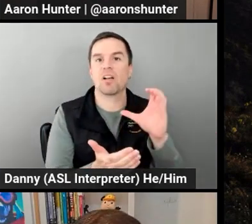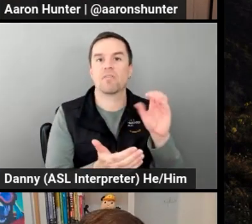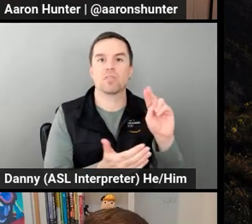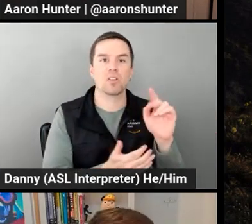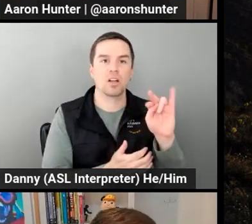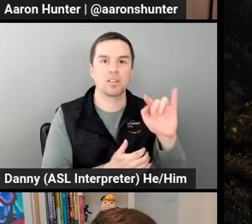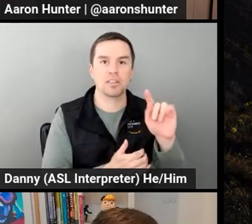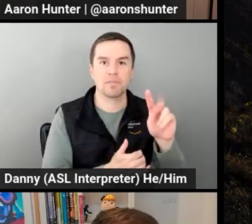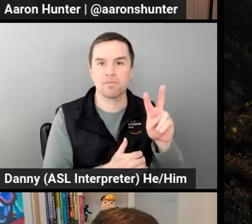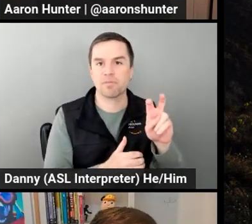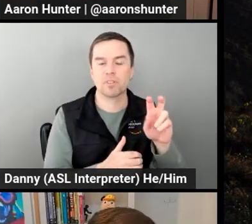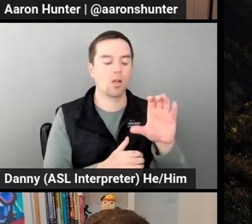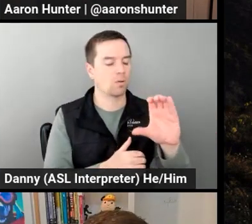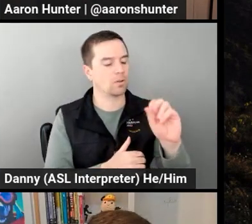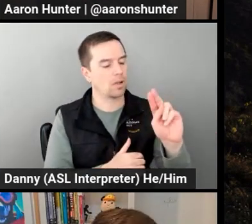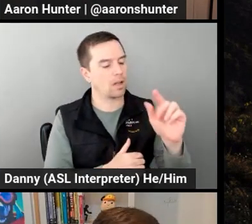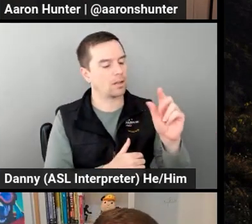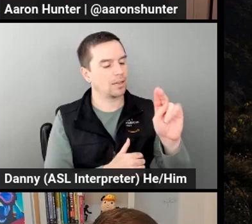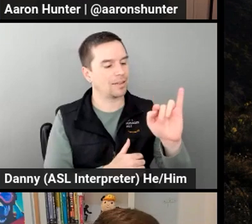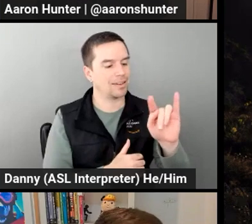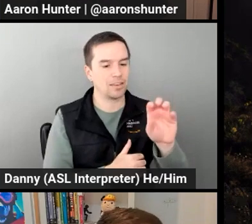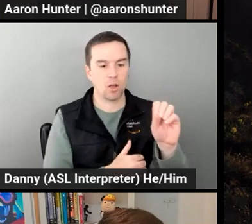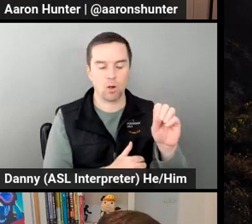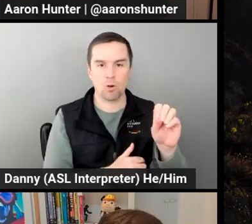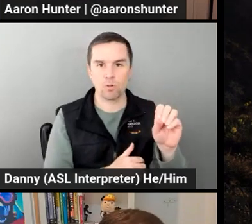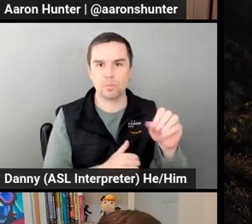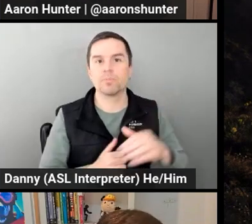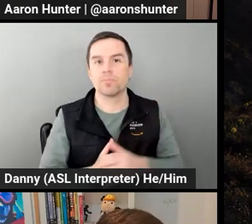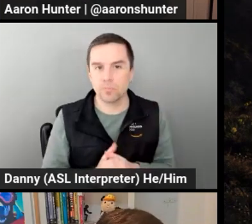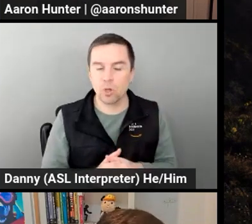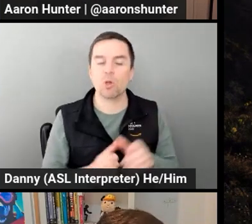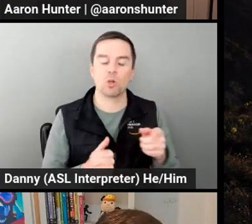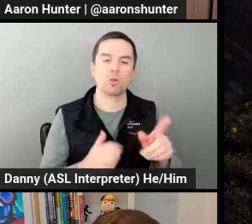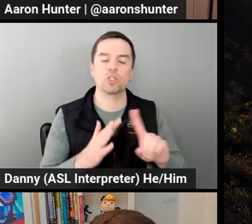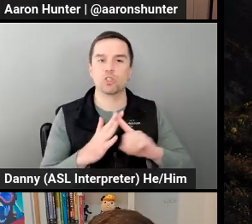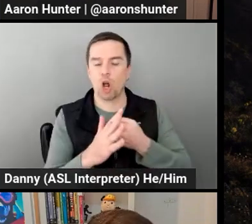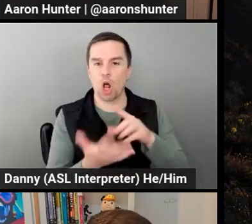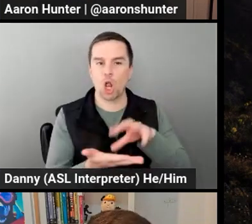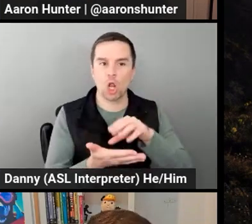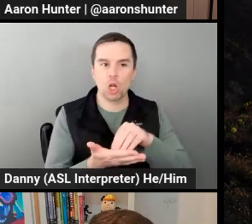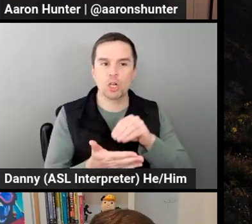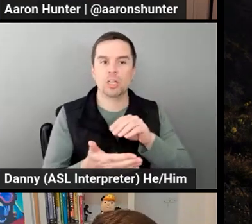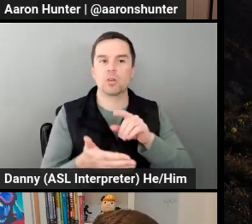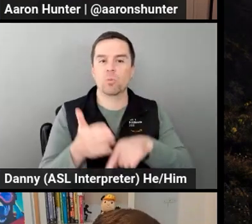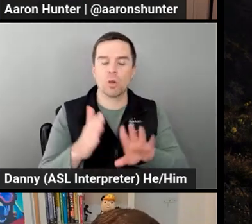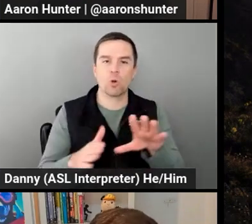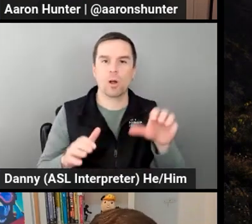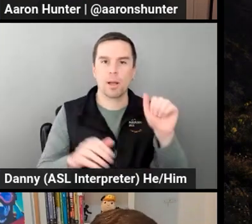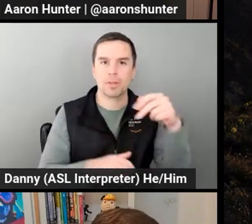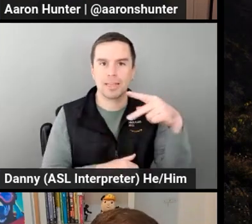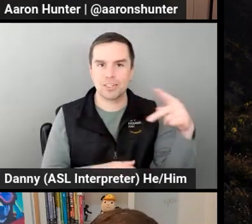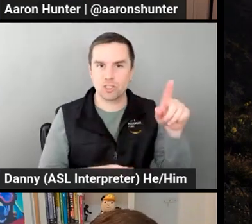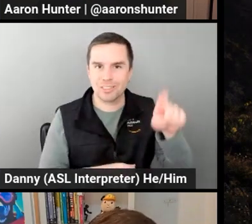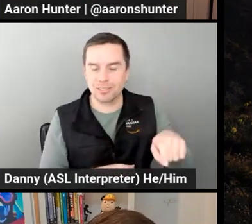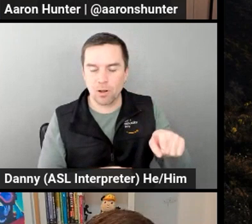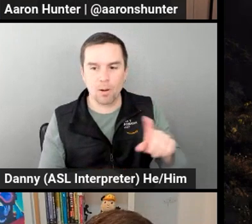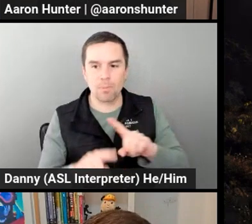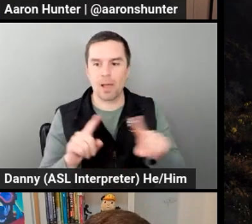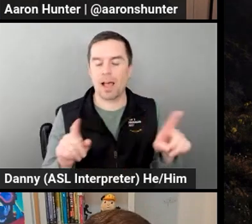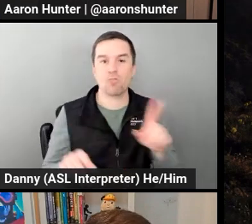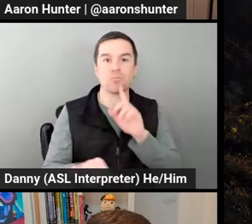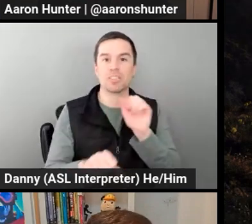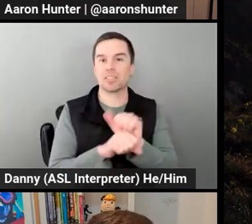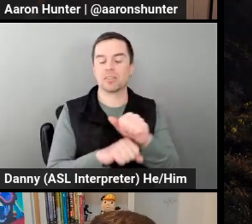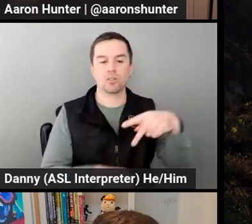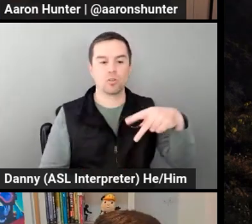basic Cognito pull stood up? Again, you're gonna customize it. You're gonna start learning what your application needs are, but the prototyping's done for you. So, or